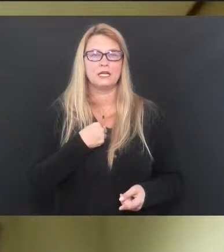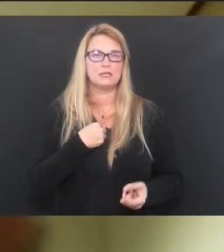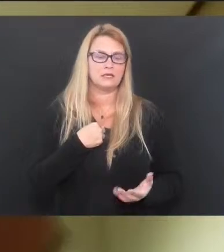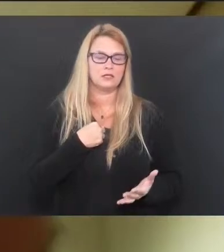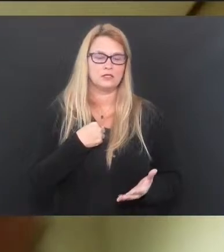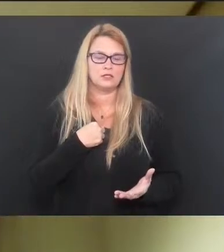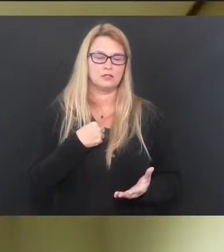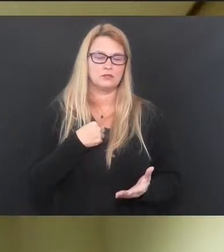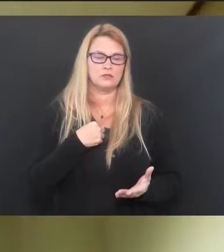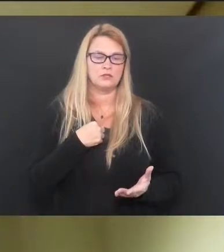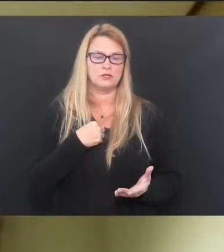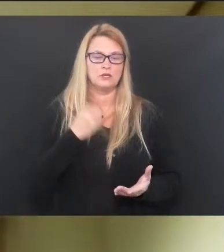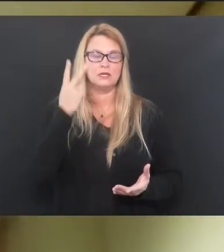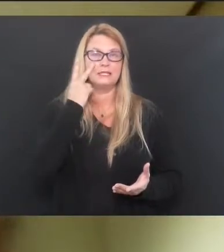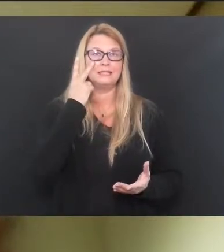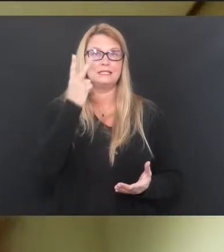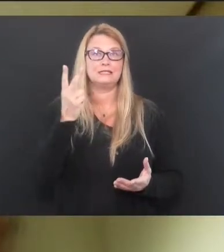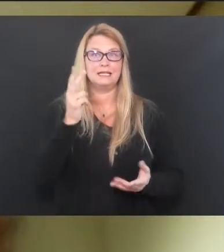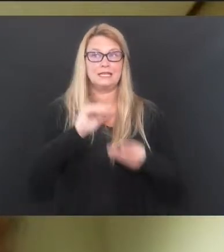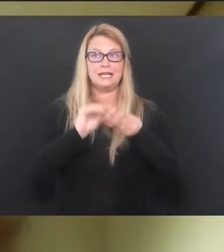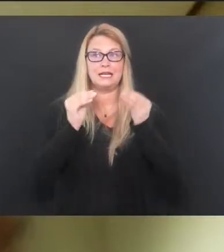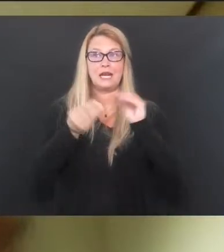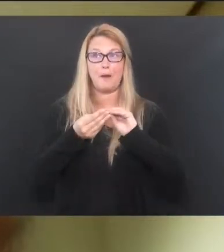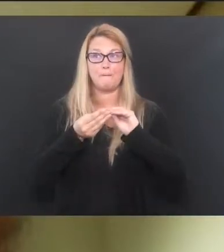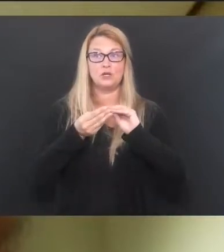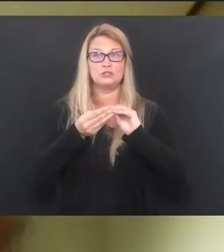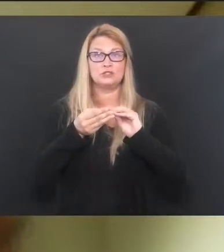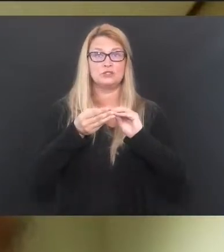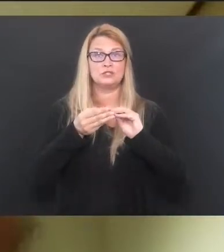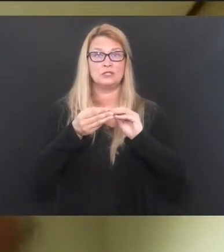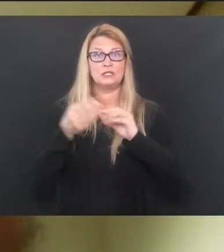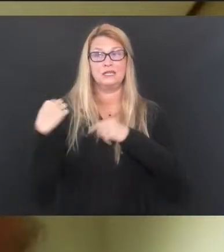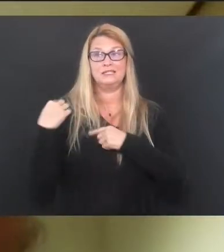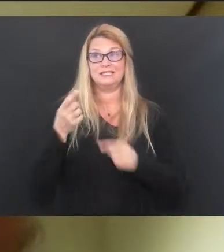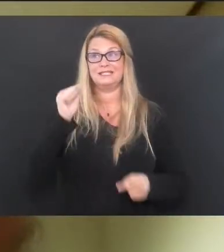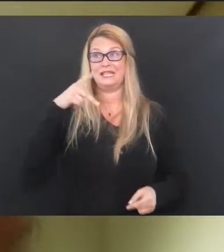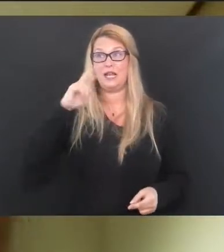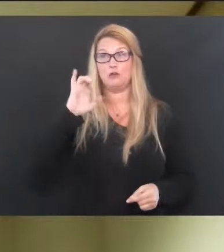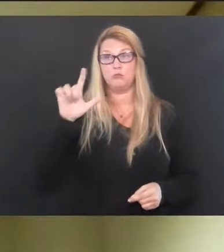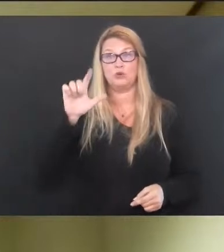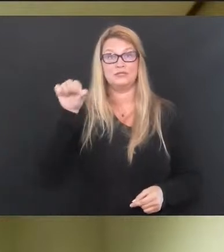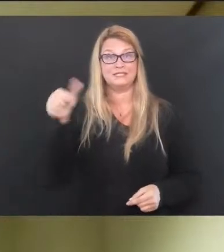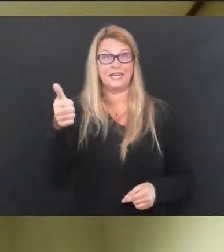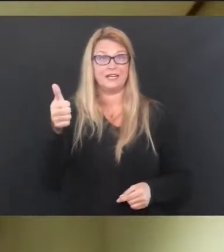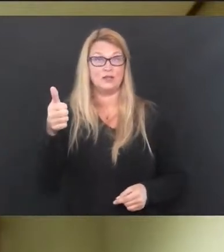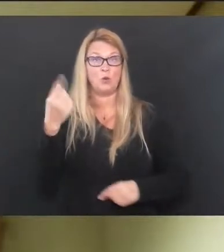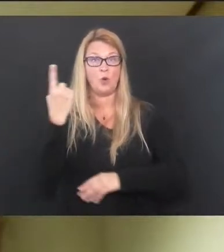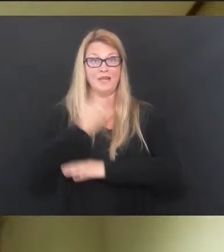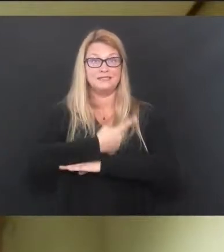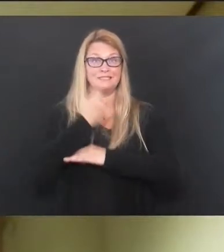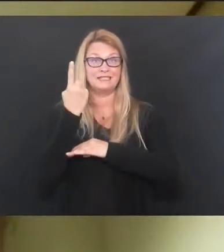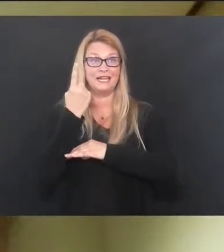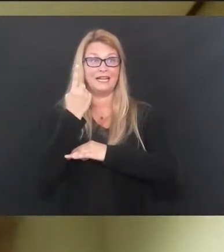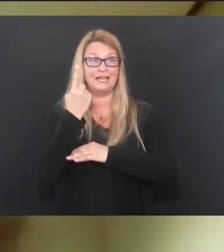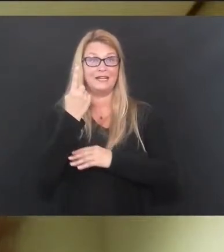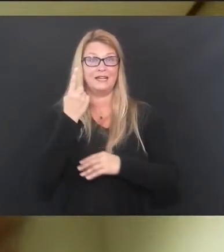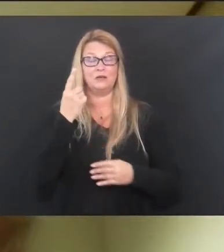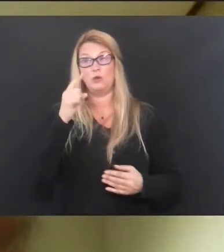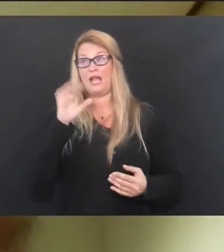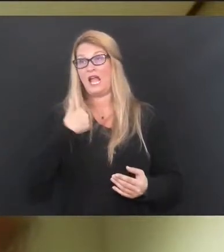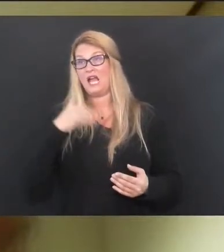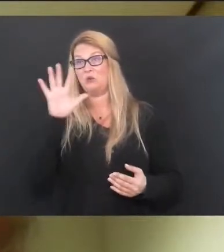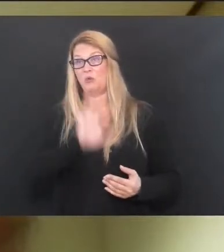are plummeting numbers for vaccinations. Since April 10th, we've only had one day with more than 4,000